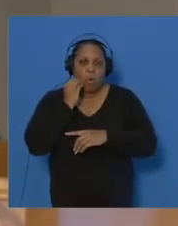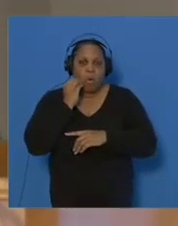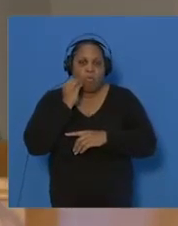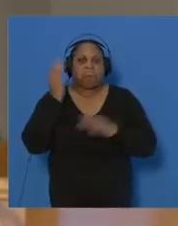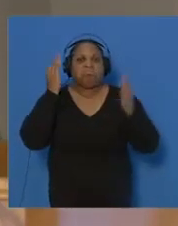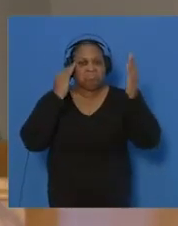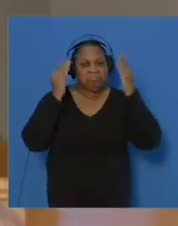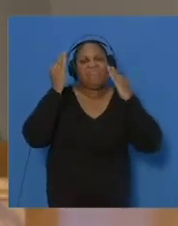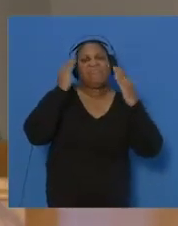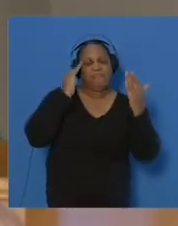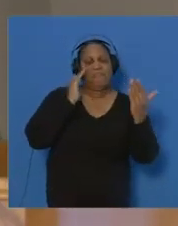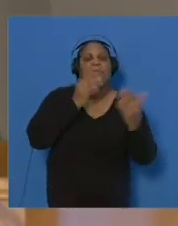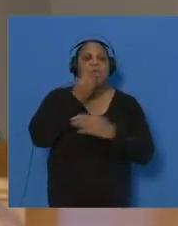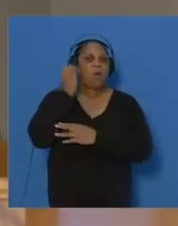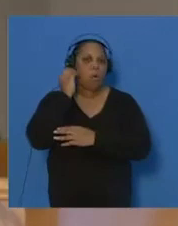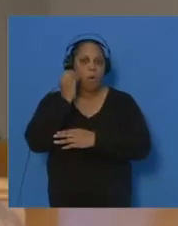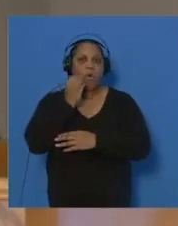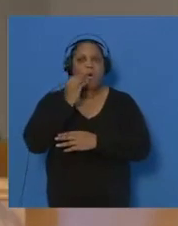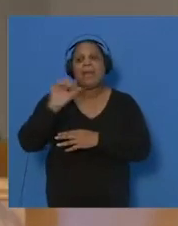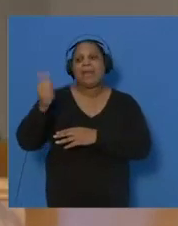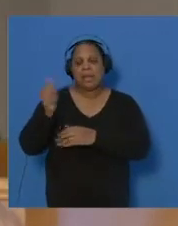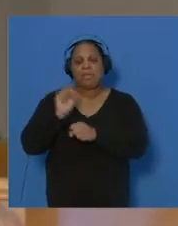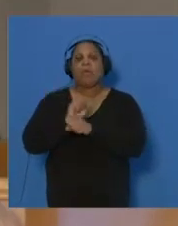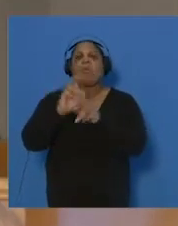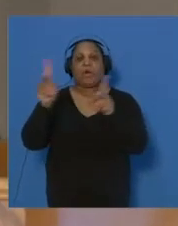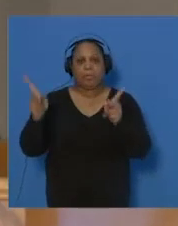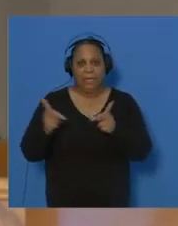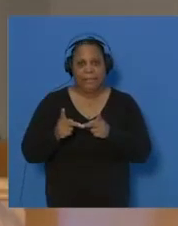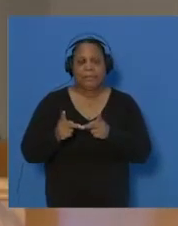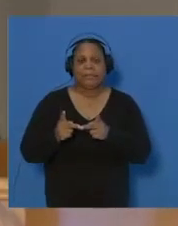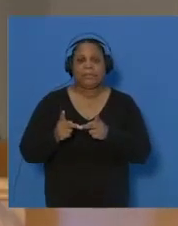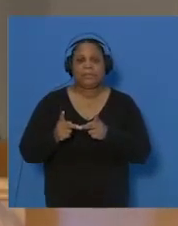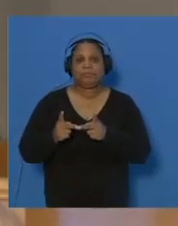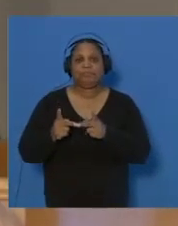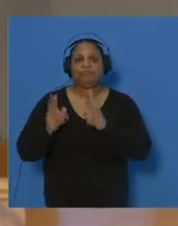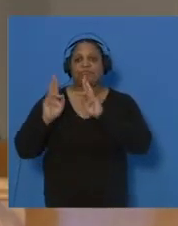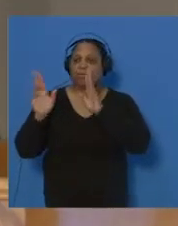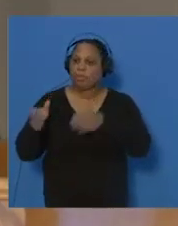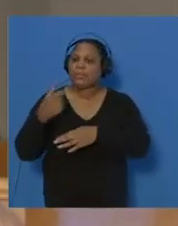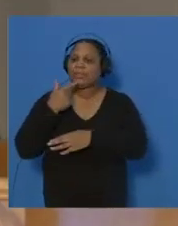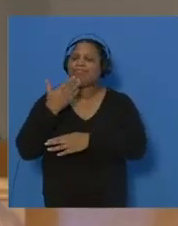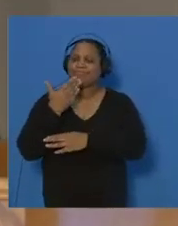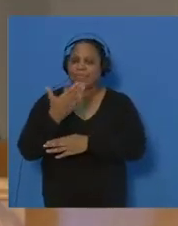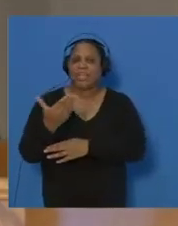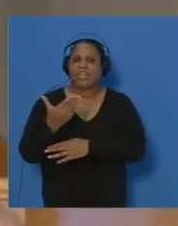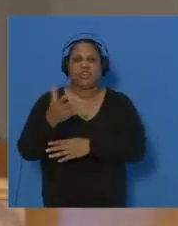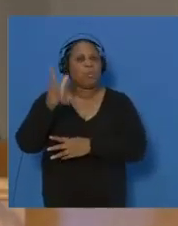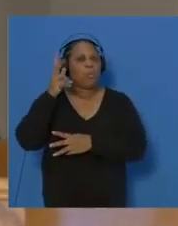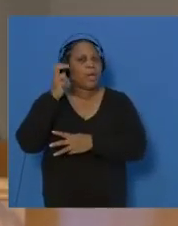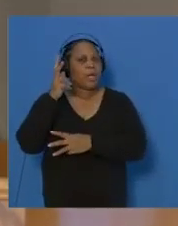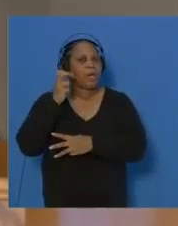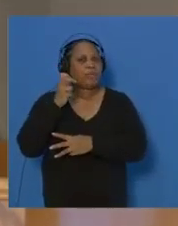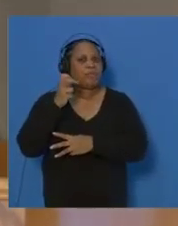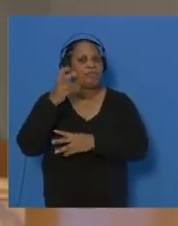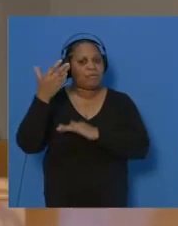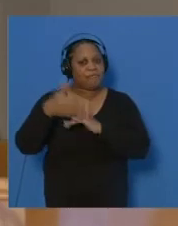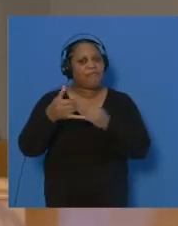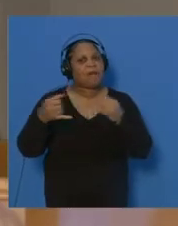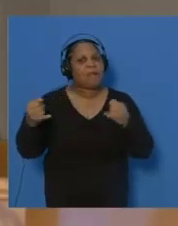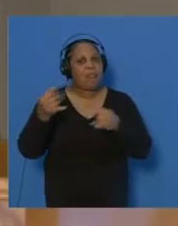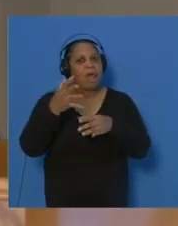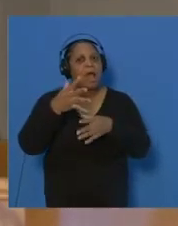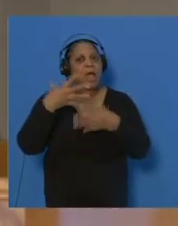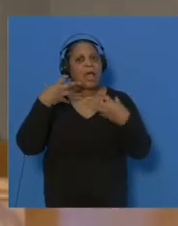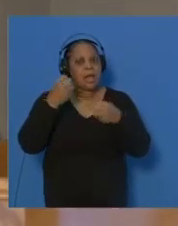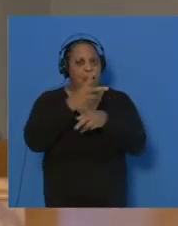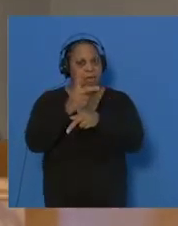familiar contact, and the other workplace. Thank you. We are hearing from frontline healthcare workers that some